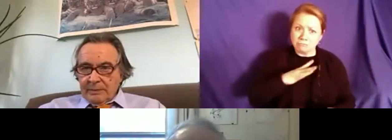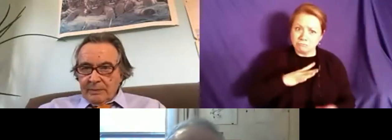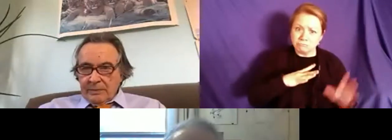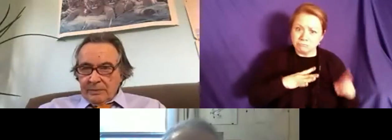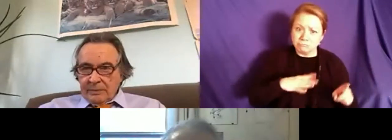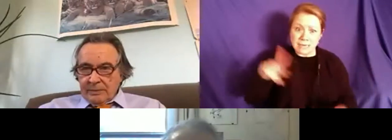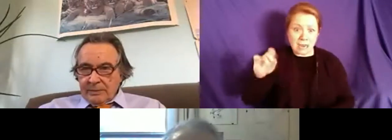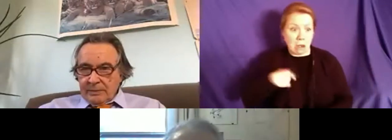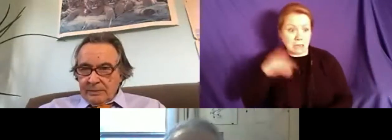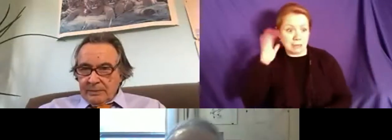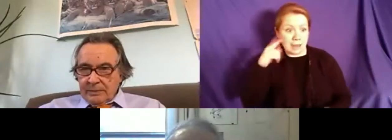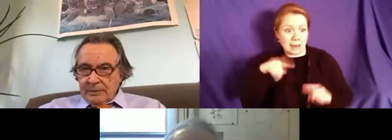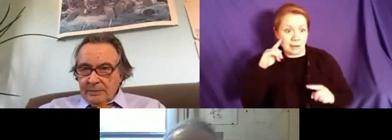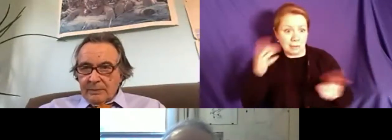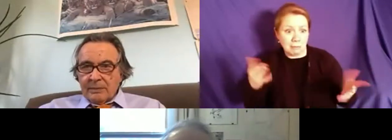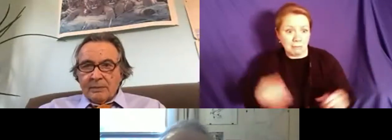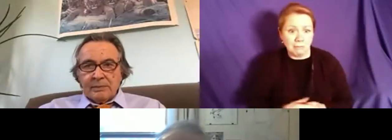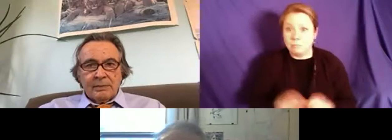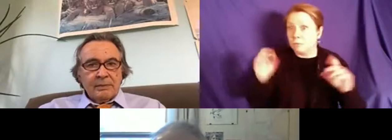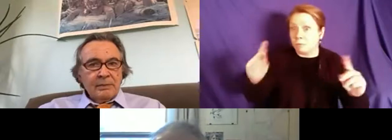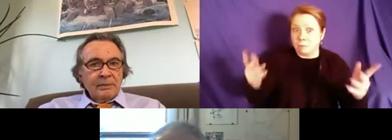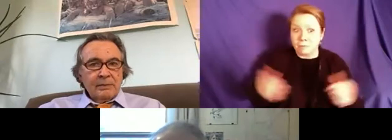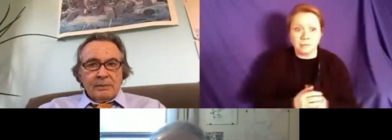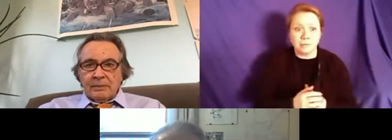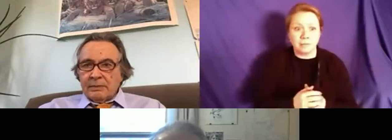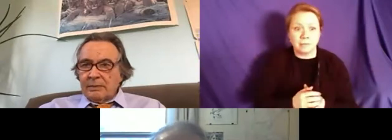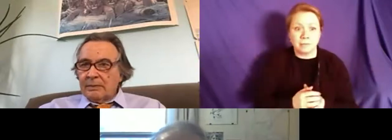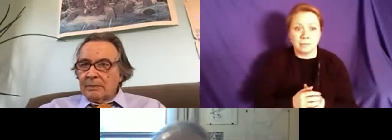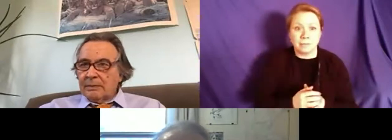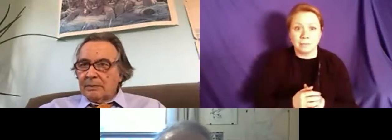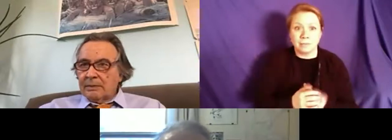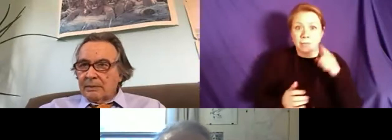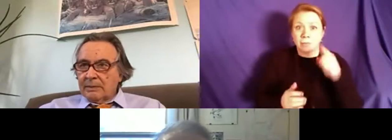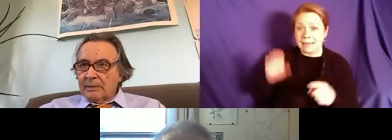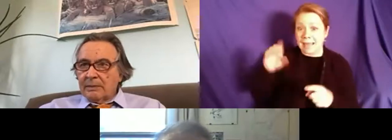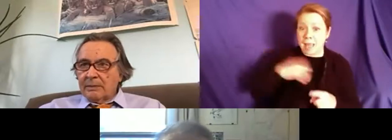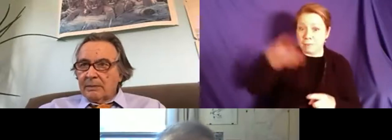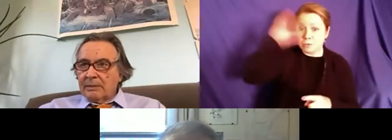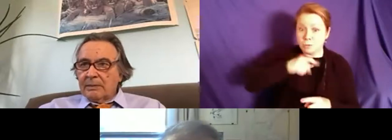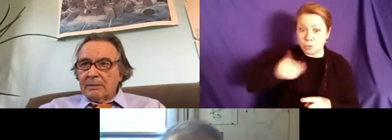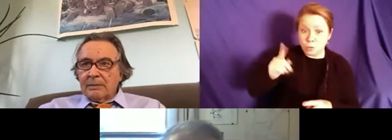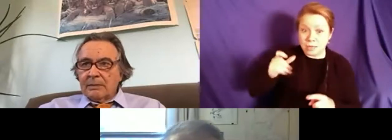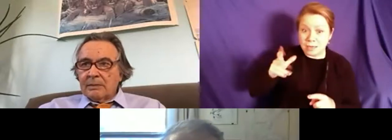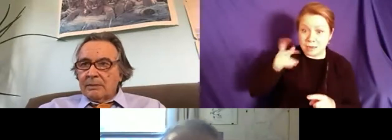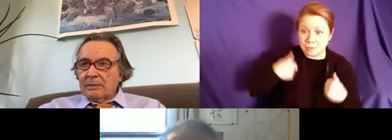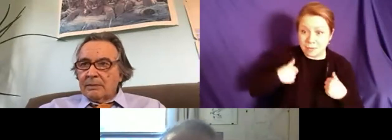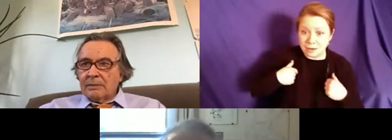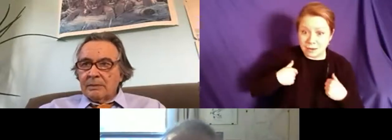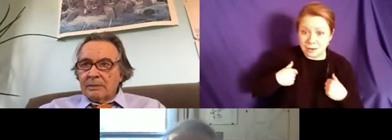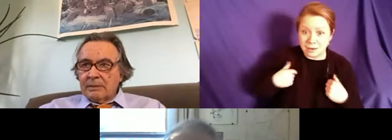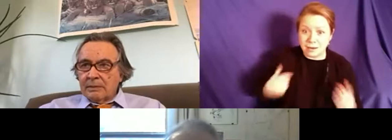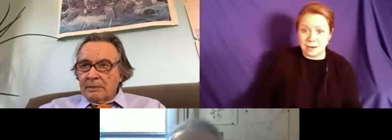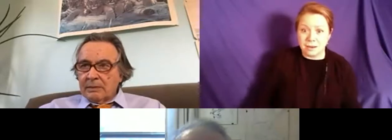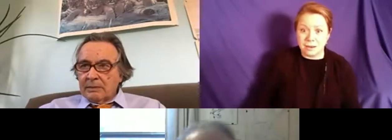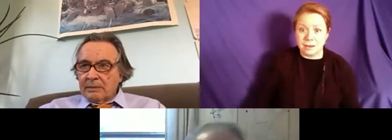Okay. All right. I'm going to go ahead on the assumption that you can hear me, folks. And